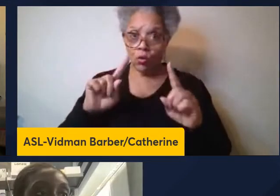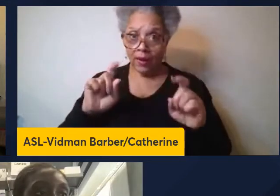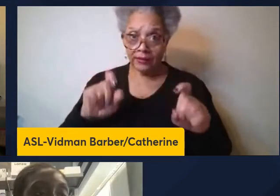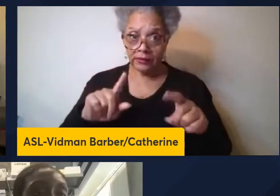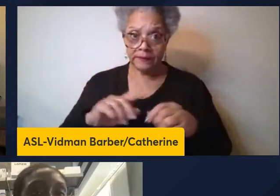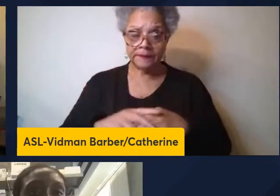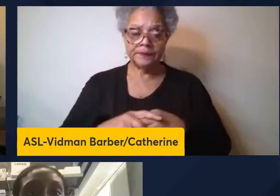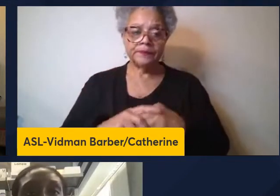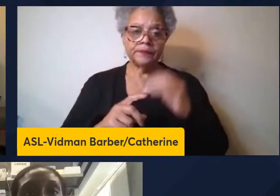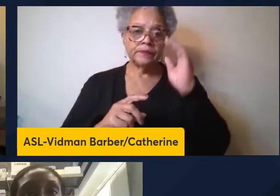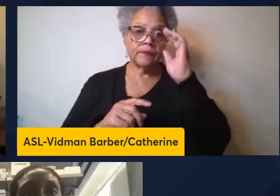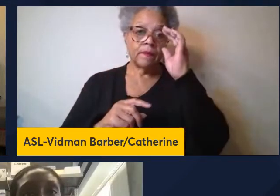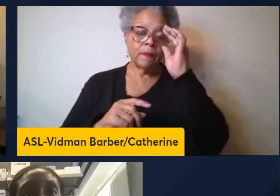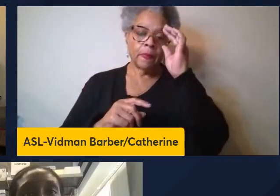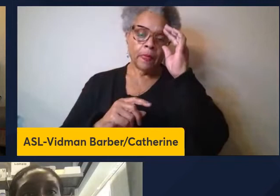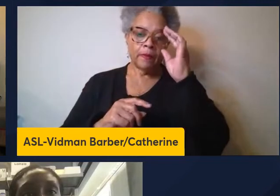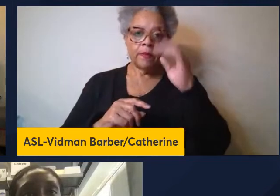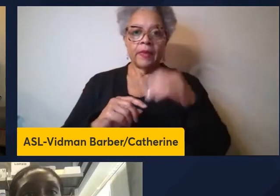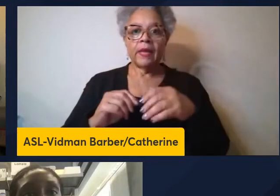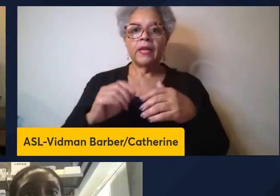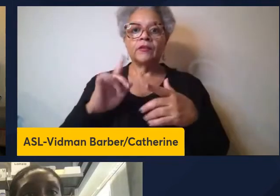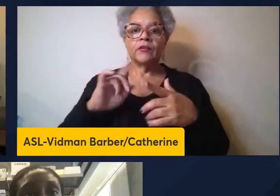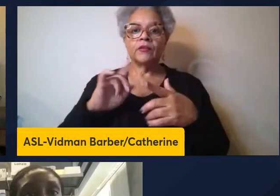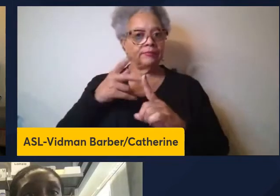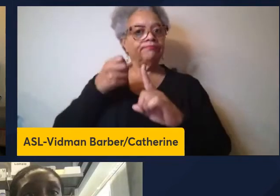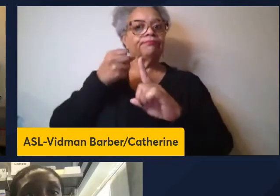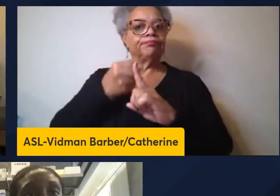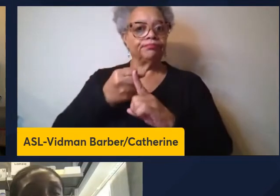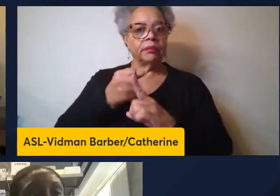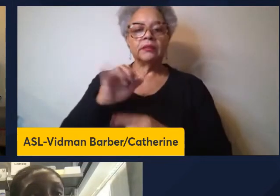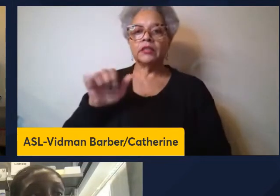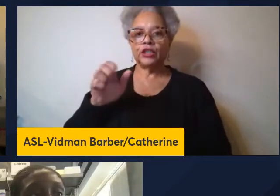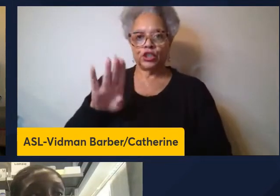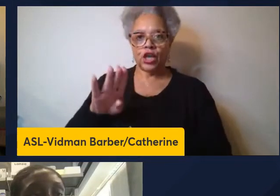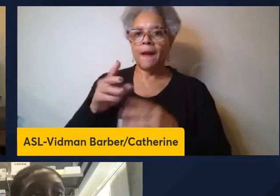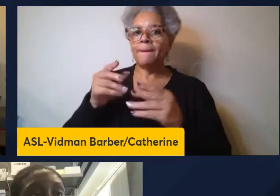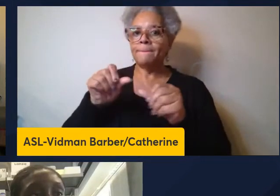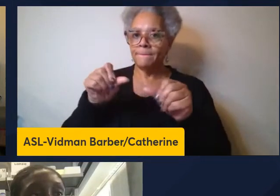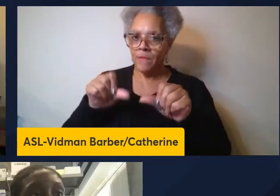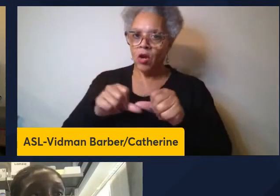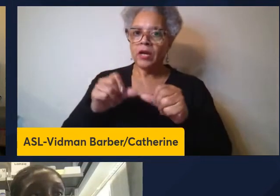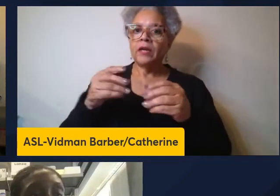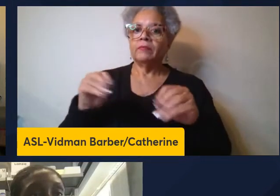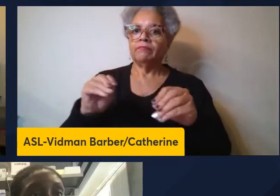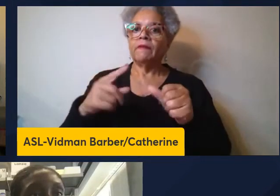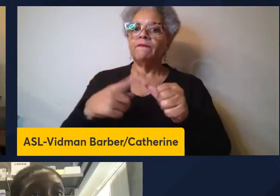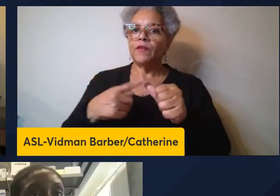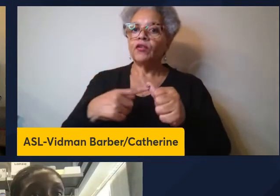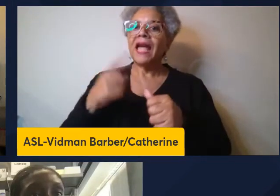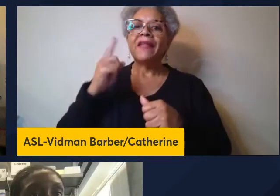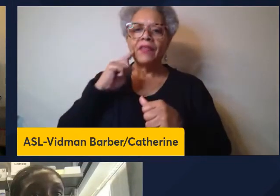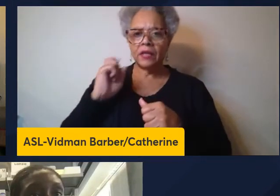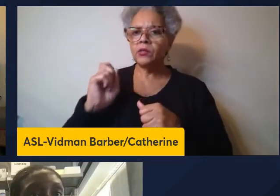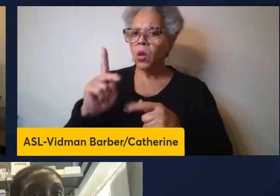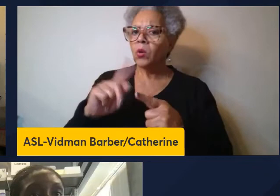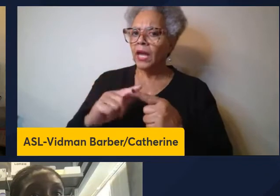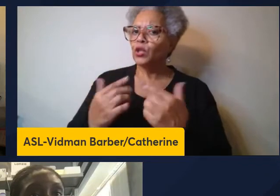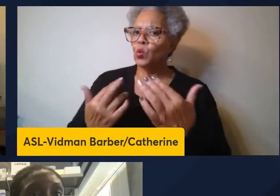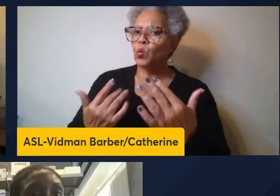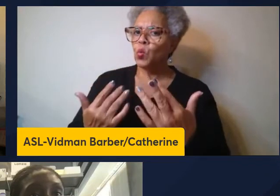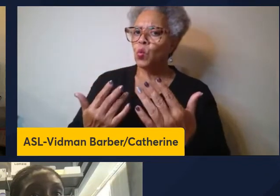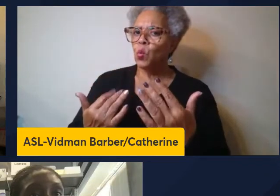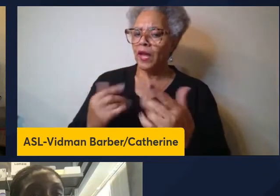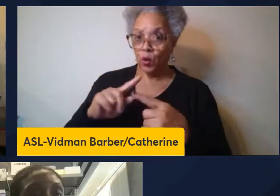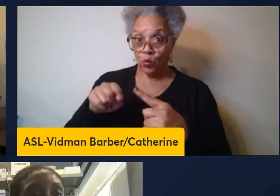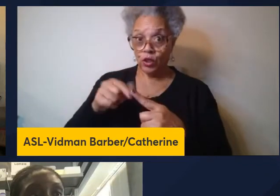So let's tackle the job market question first. I think that it's okay for you to wait until maybe that when you know